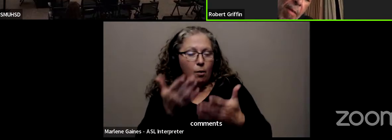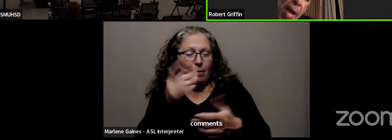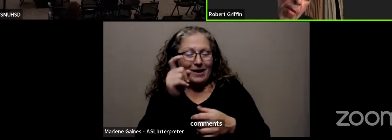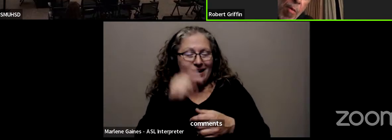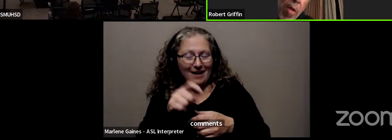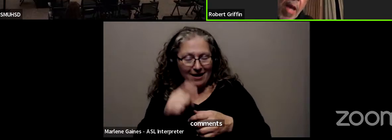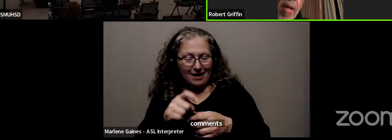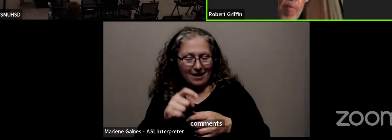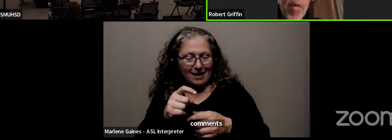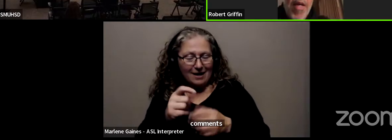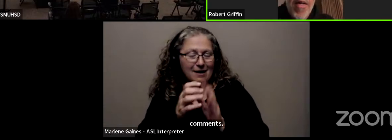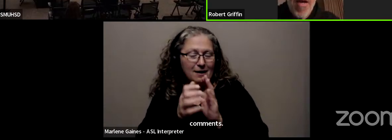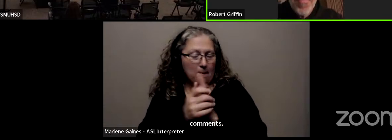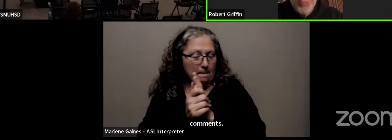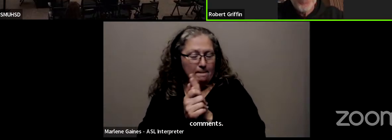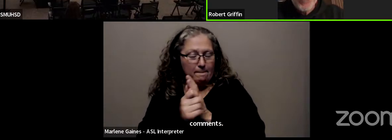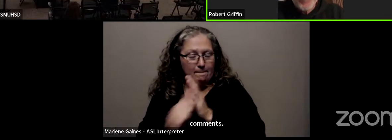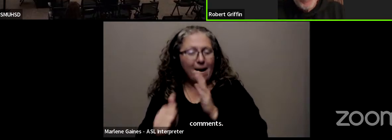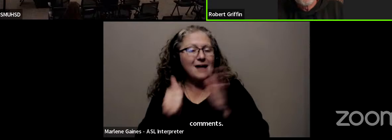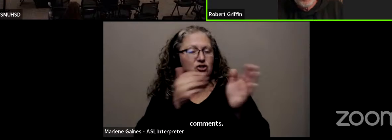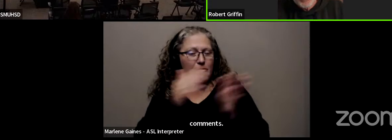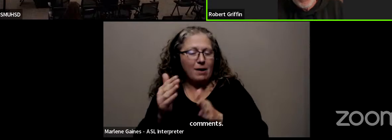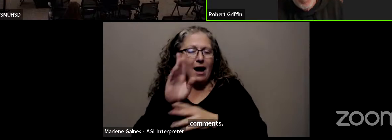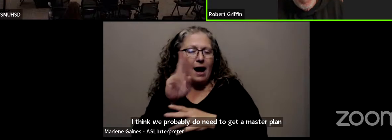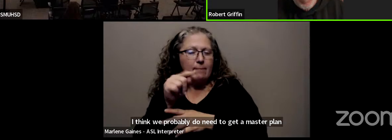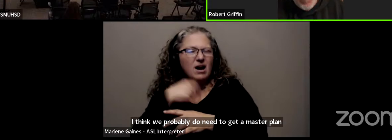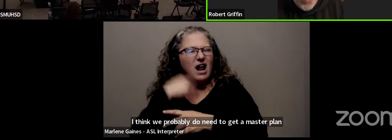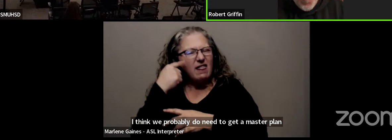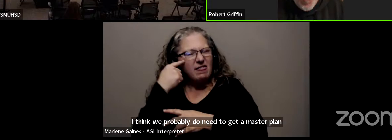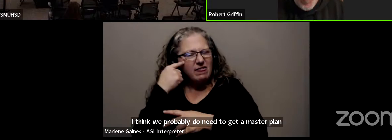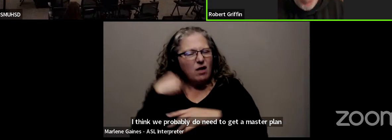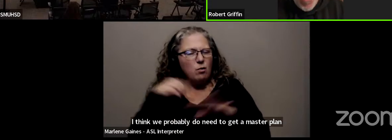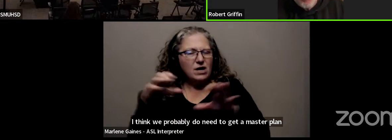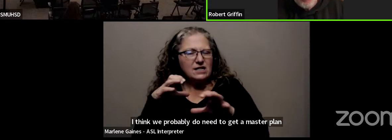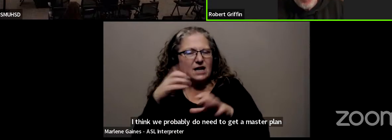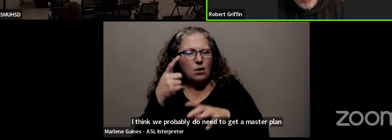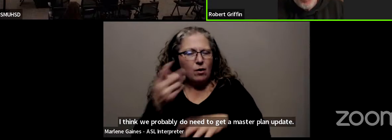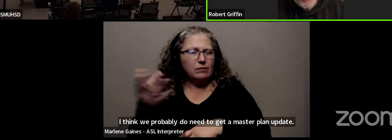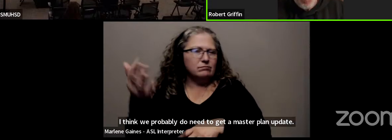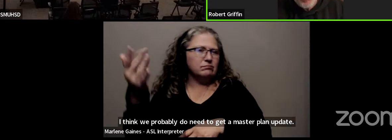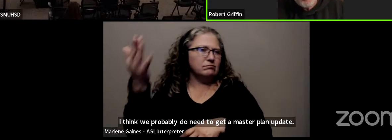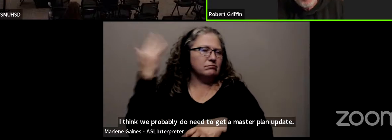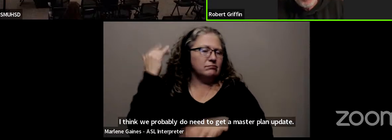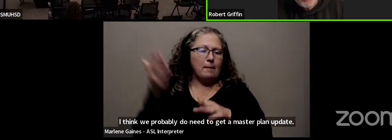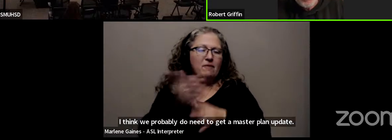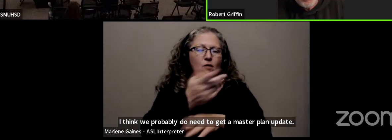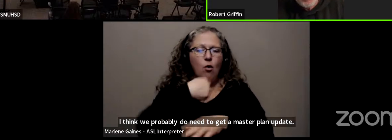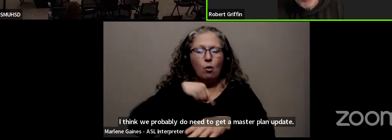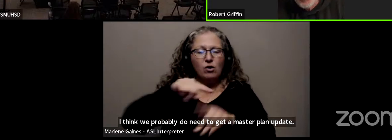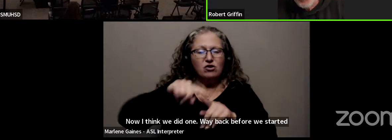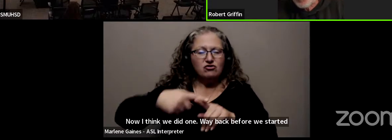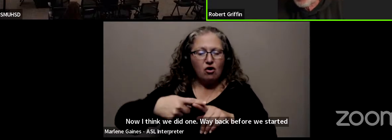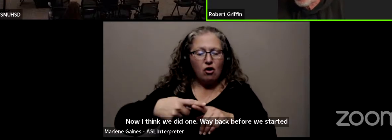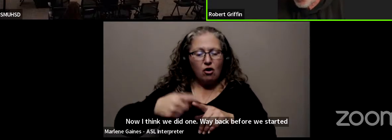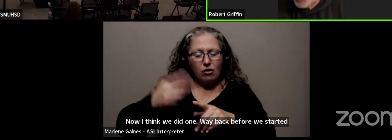to get a master plan update. Now, I think we did one way back before we started with